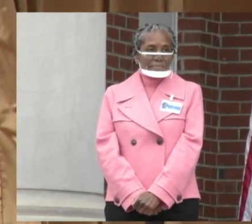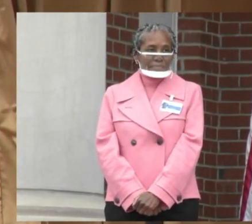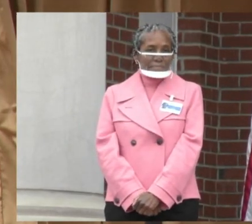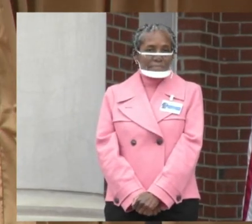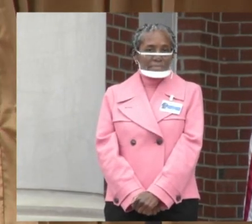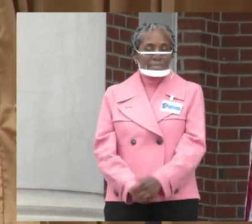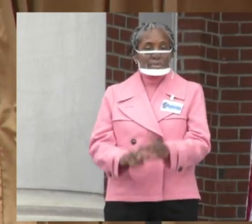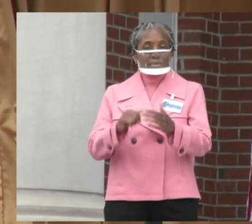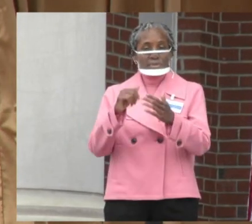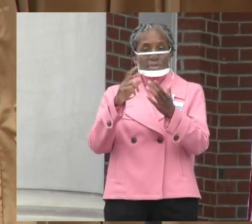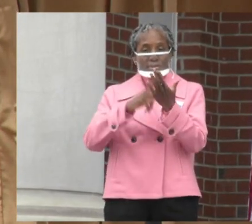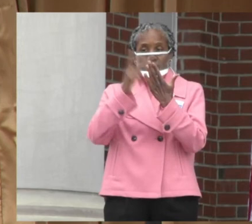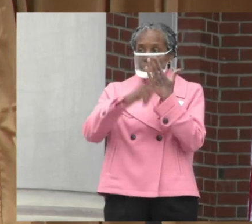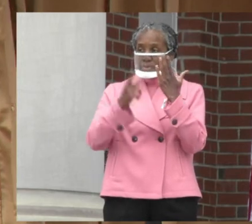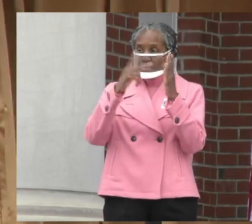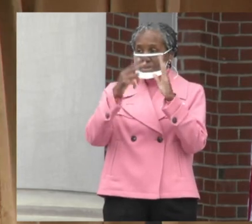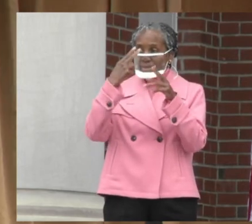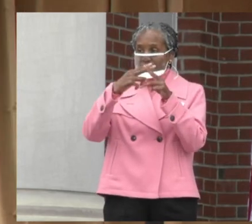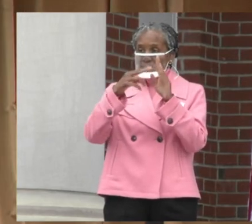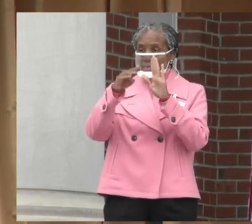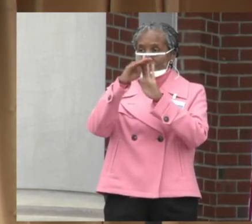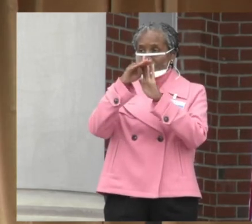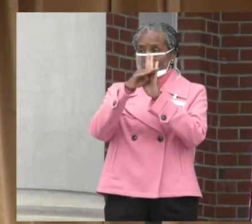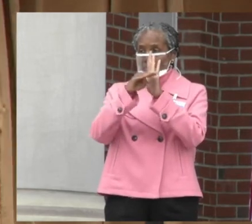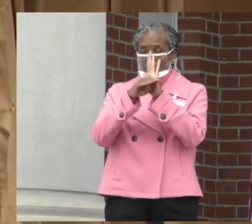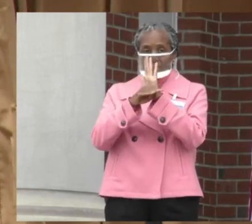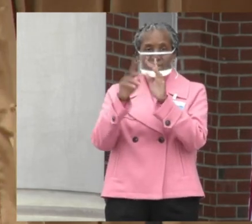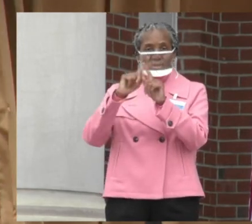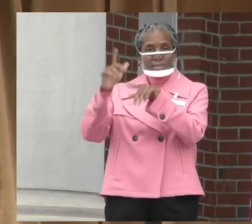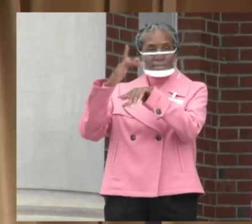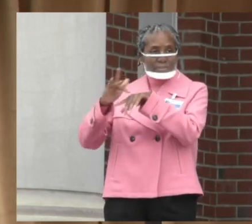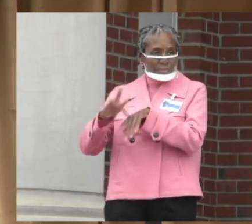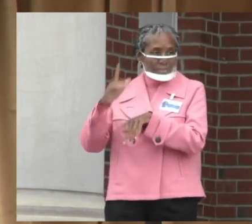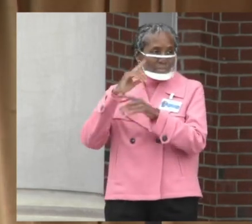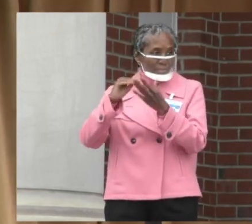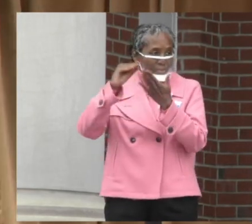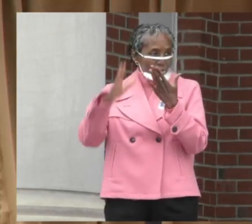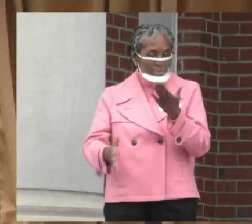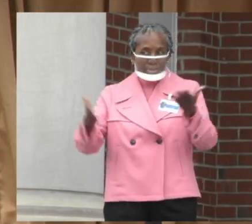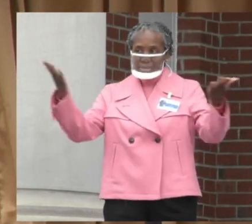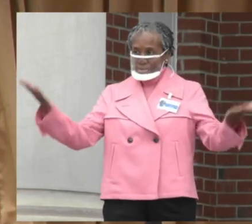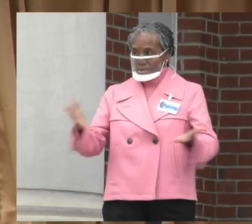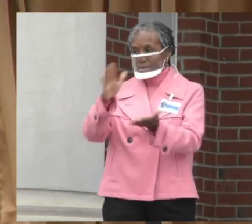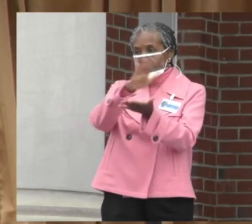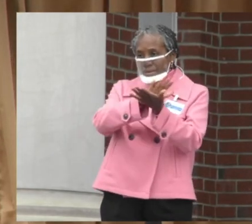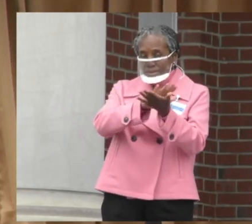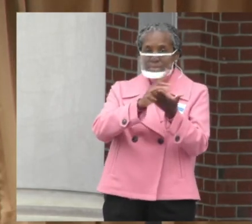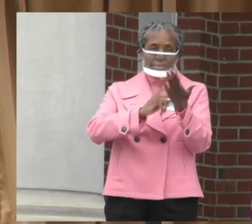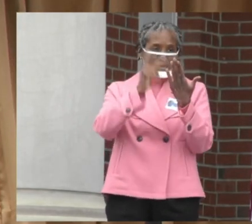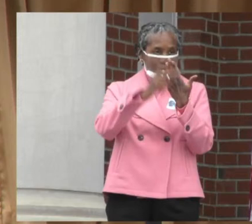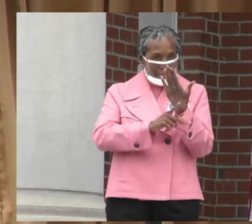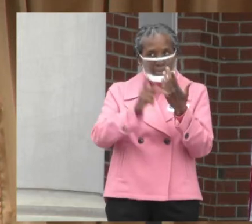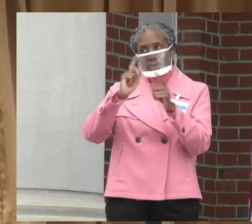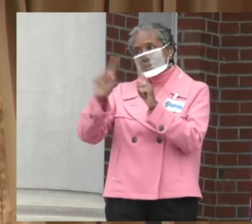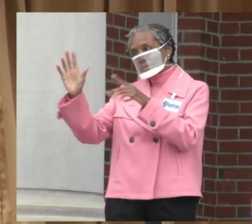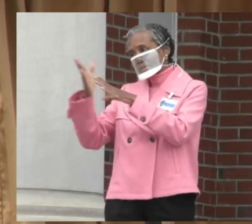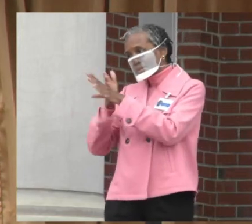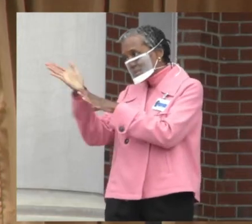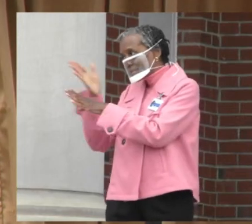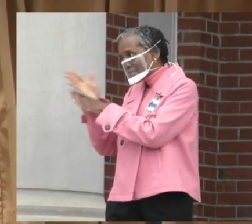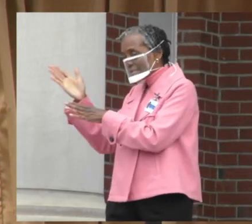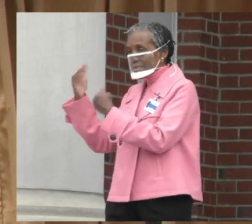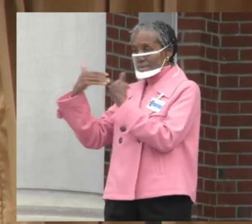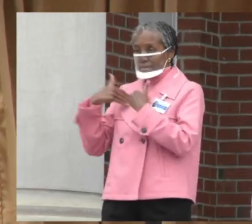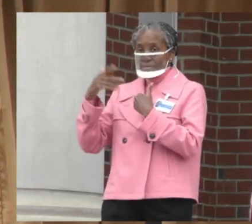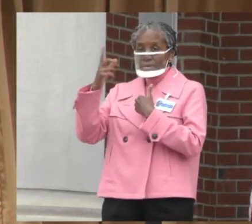Your program includes a list of honor societies available to students in particular academic programs and disciplines.